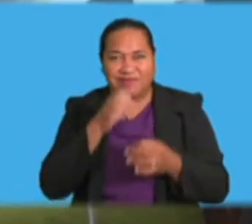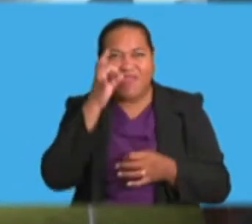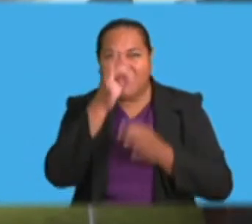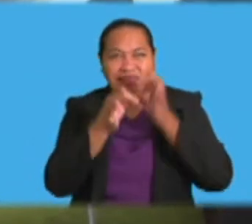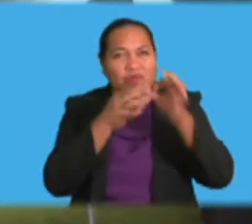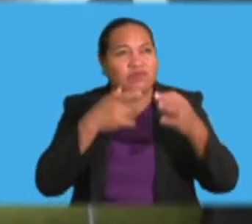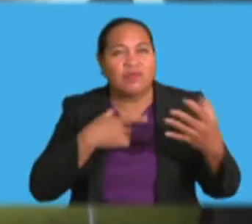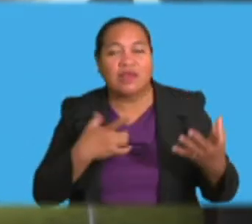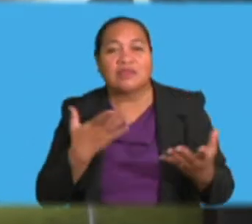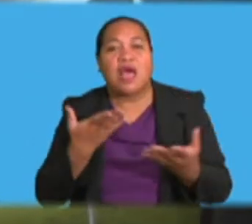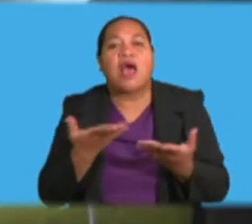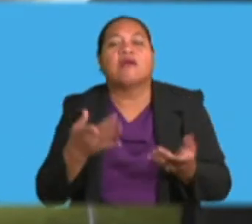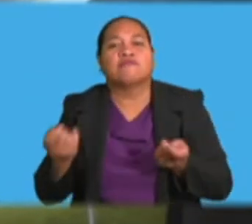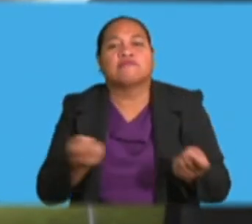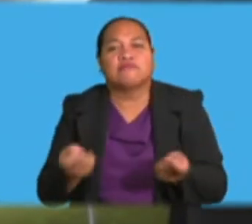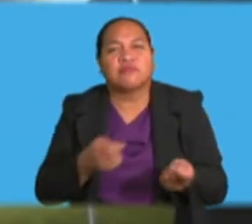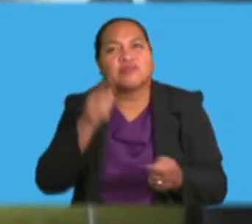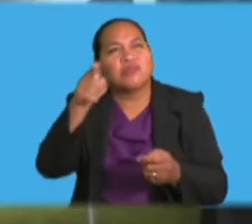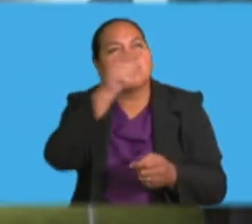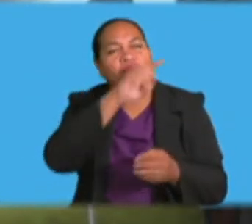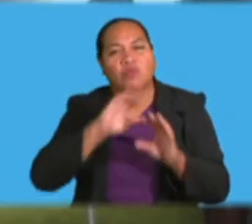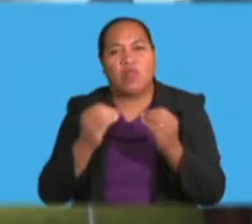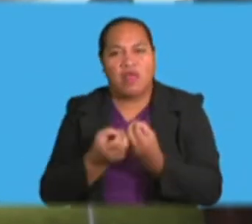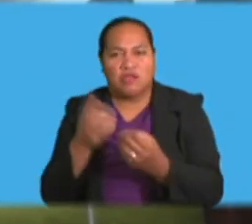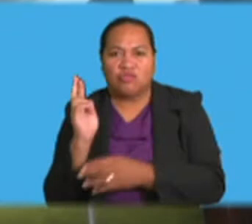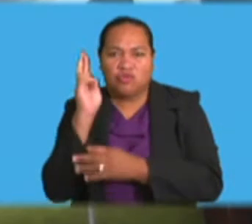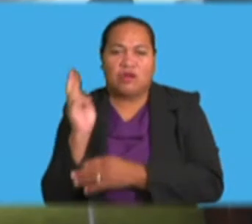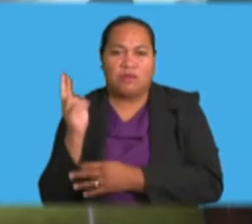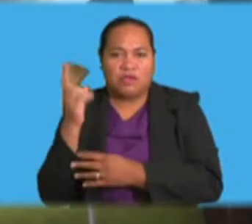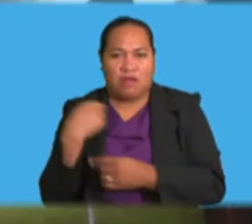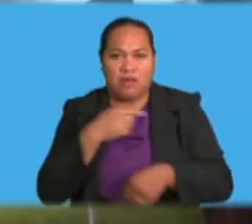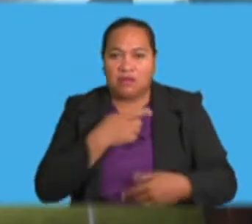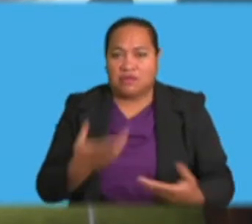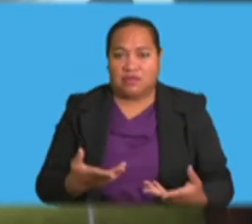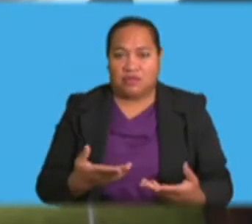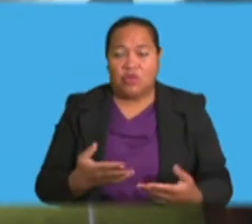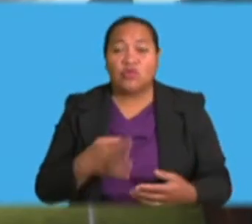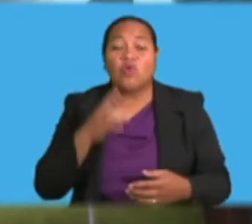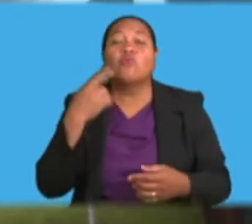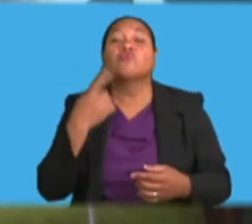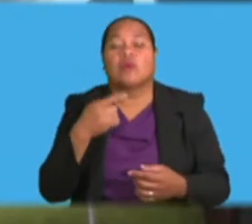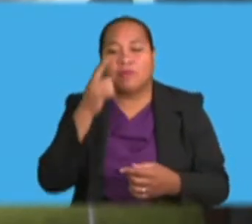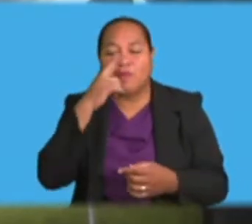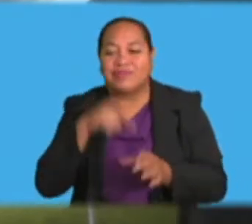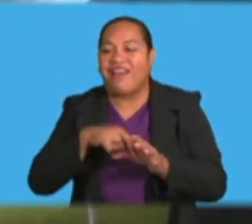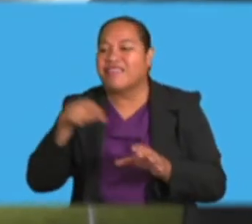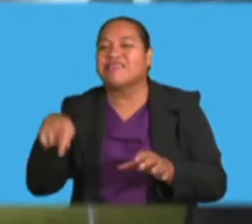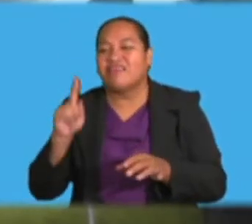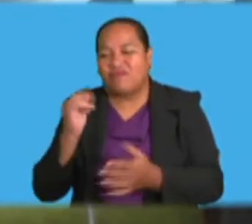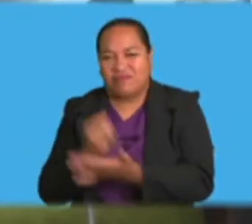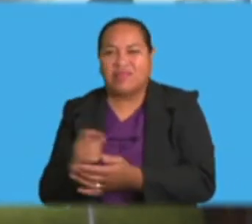on the manner in which these institutions function. And in fact, Madam Speaker, many of these people who try and administer these are people from outside, lawyers and other